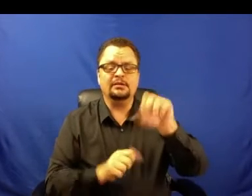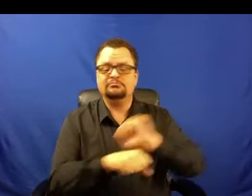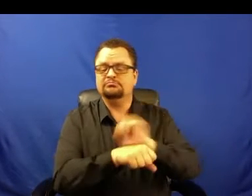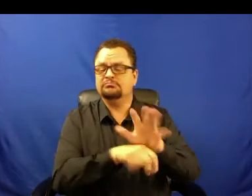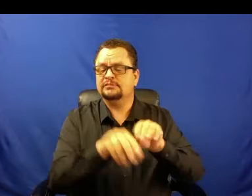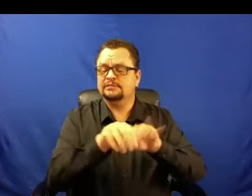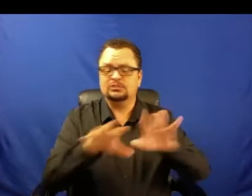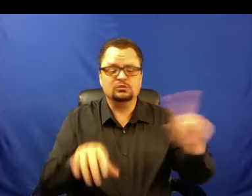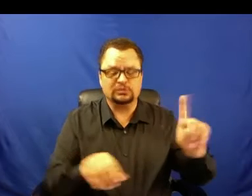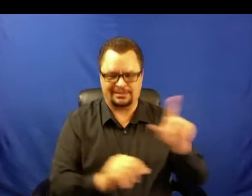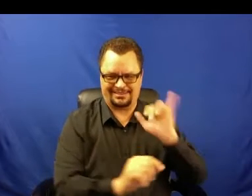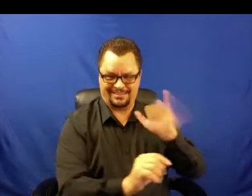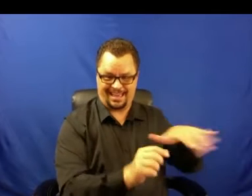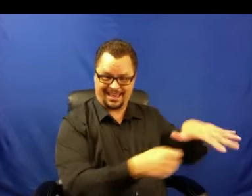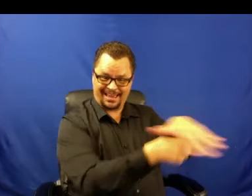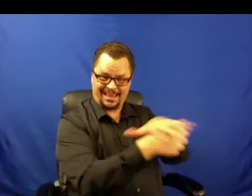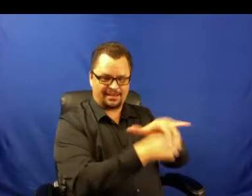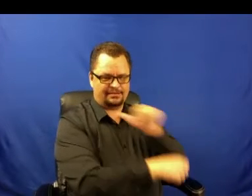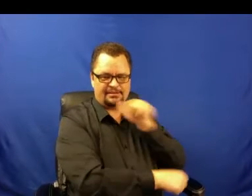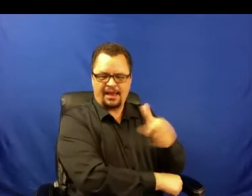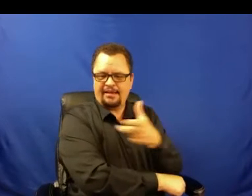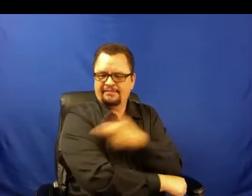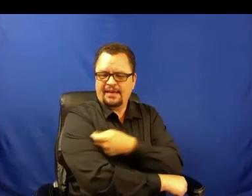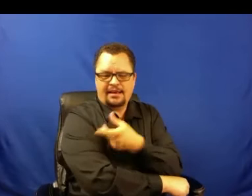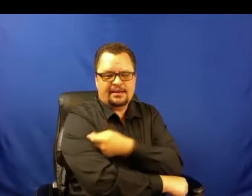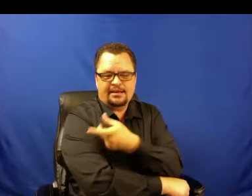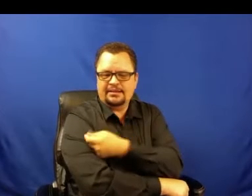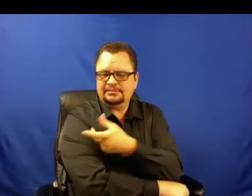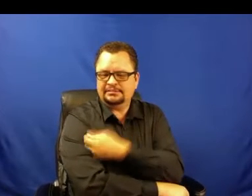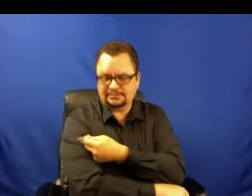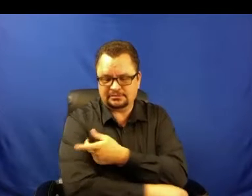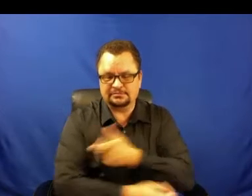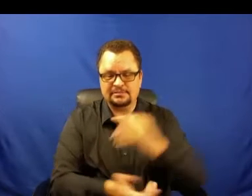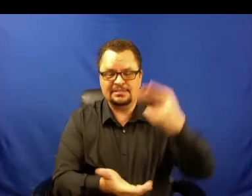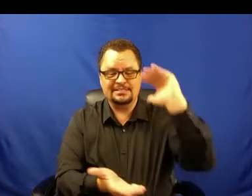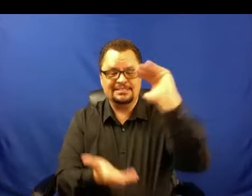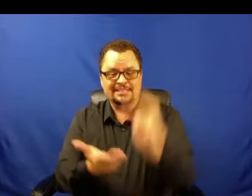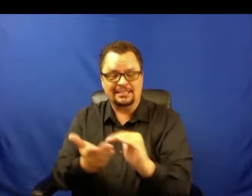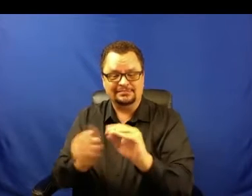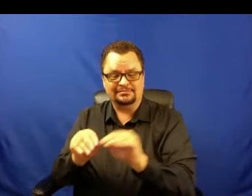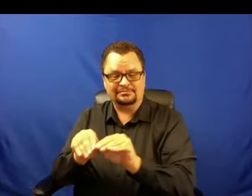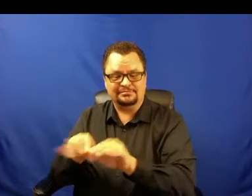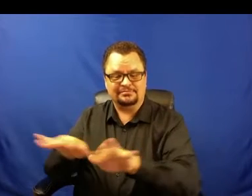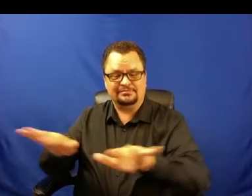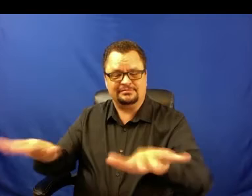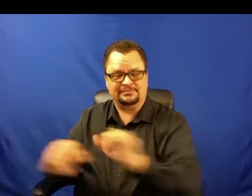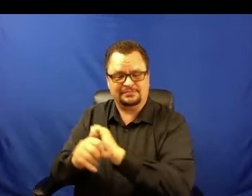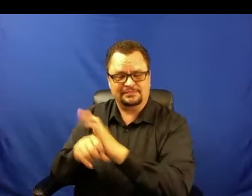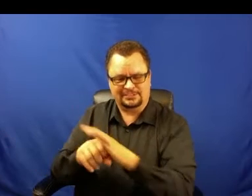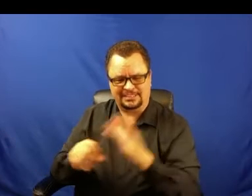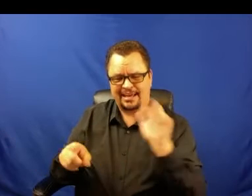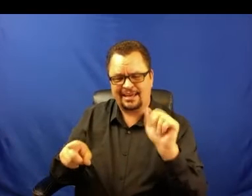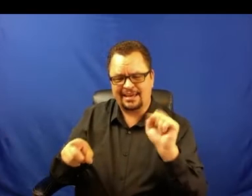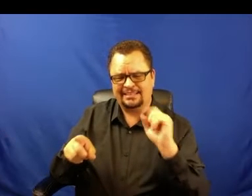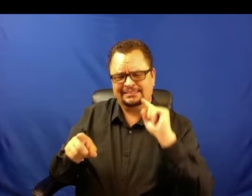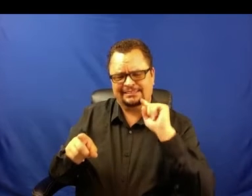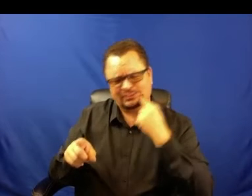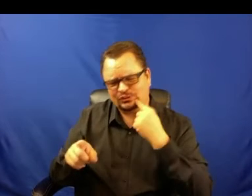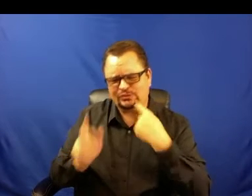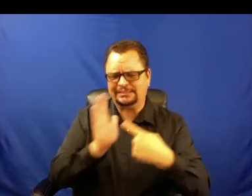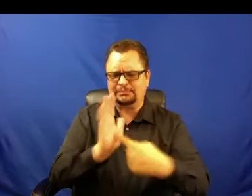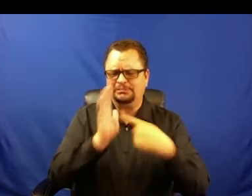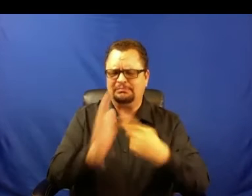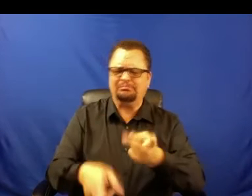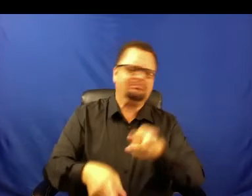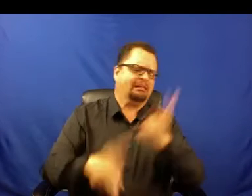cases, but they tend to have less severe symptoms, and they often don't result in hospitalization or death. But it's still very